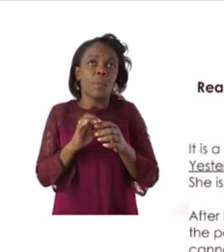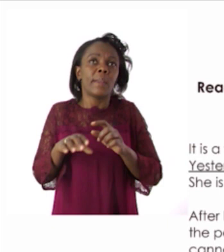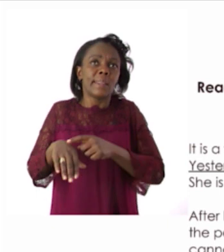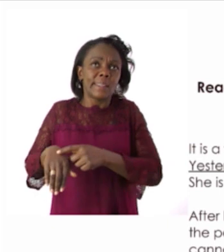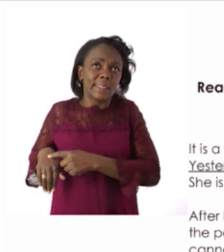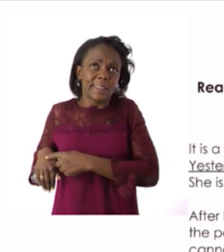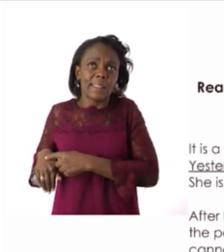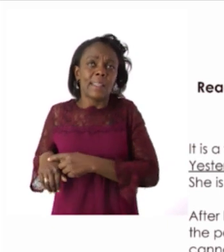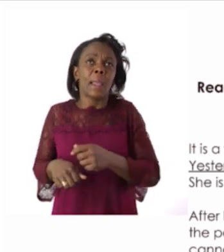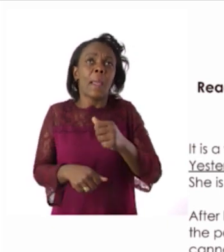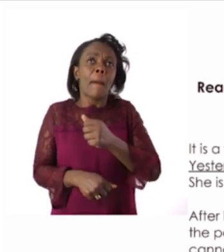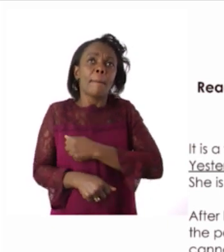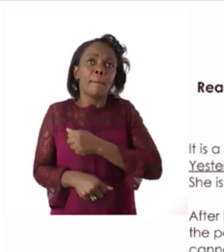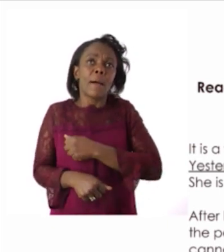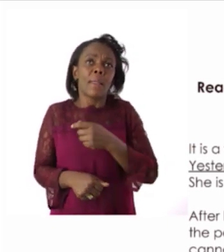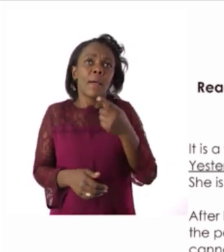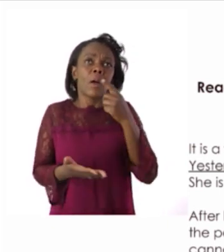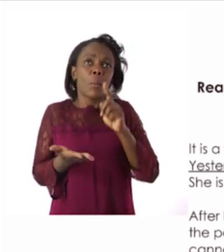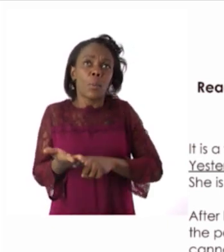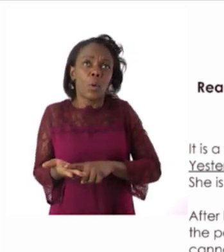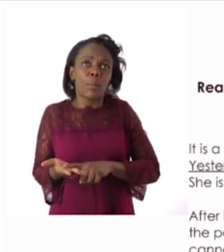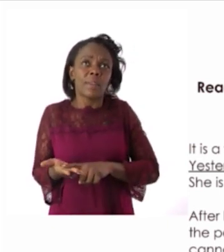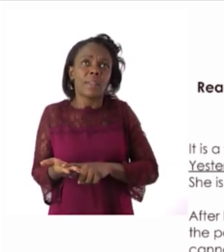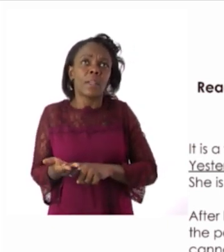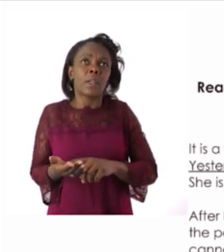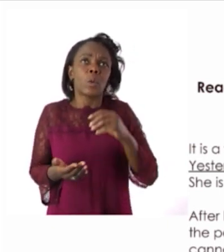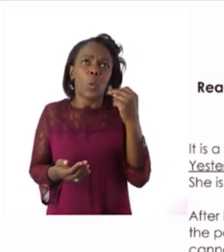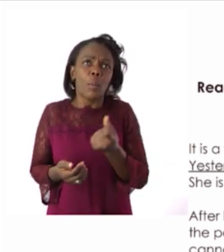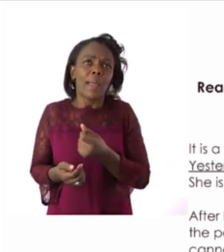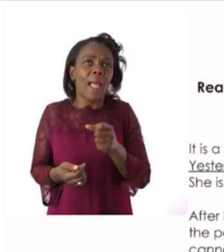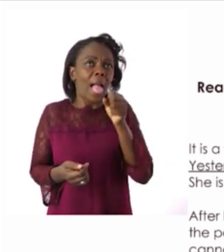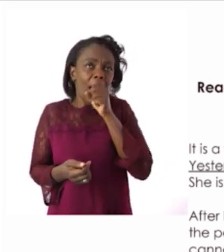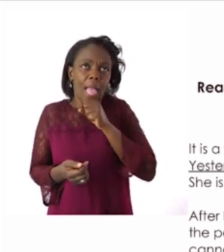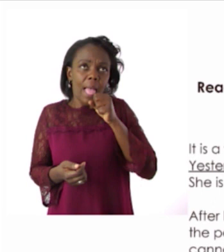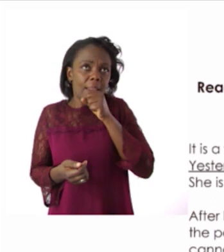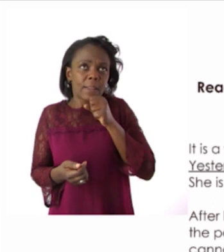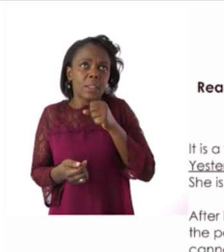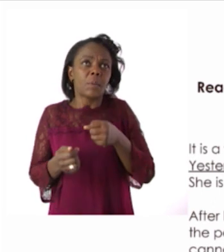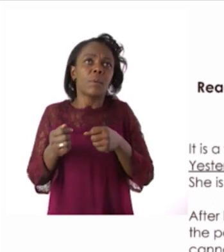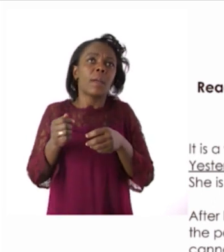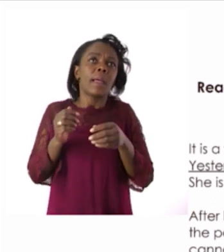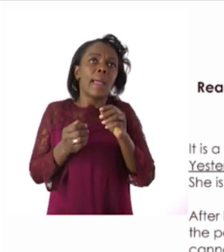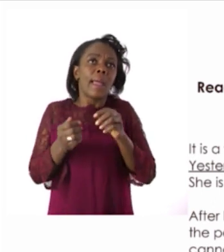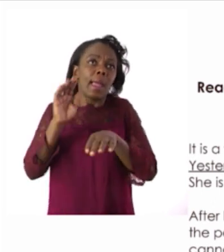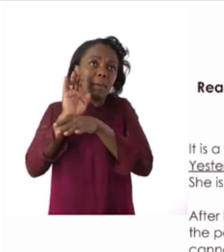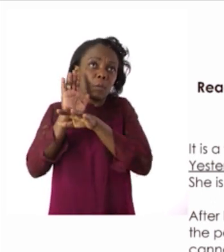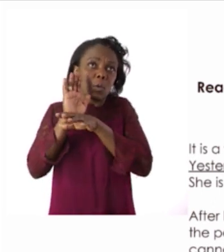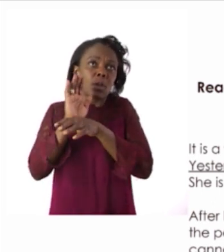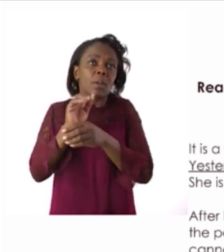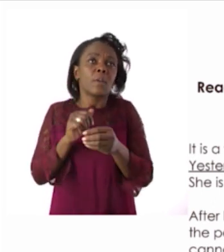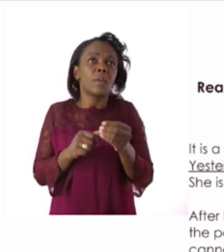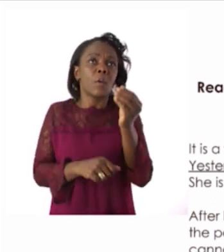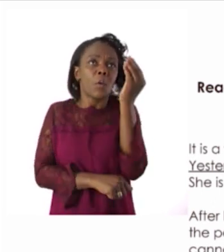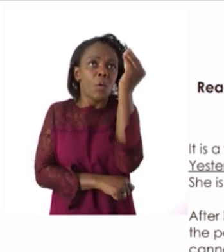me. Okay, now let's read about summer and hear what it says. It is summer. It